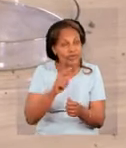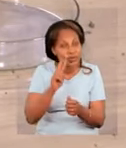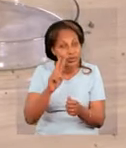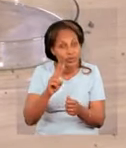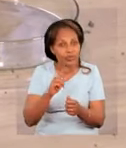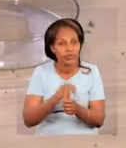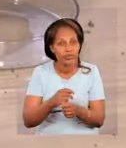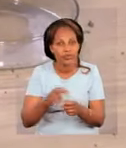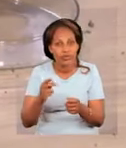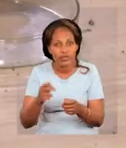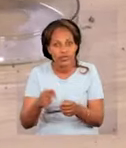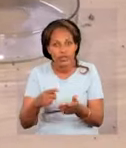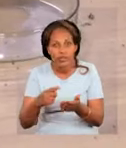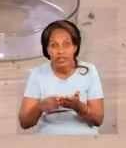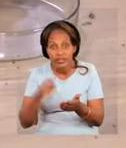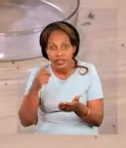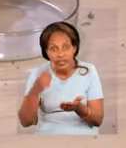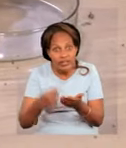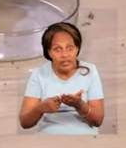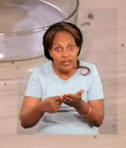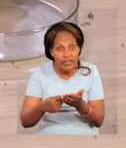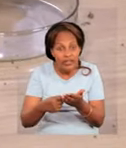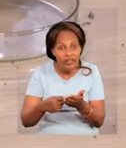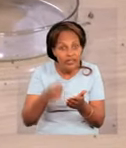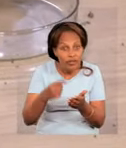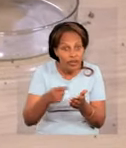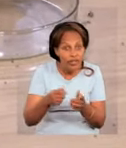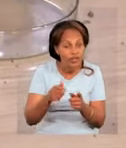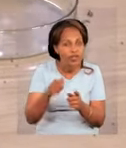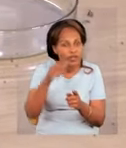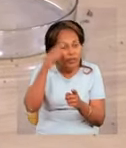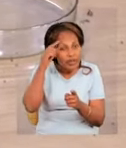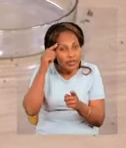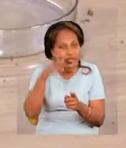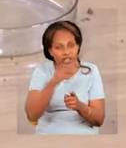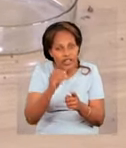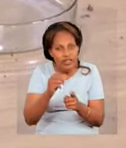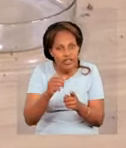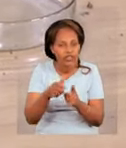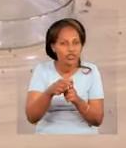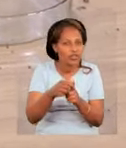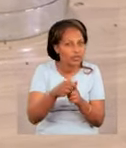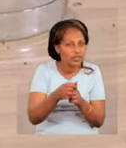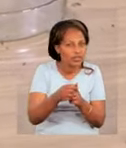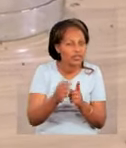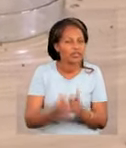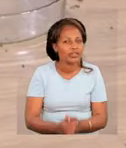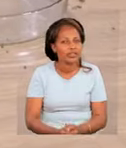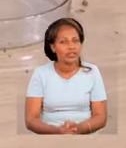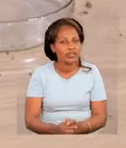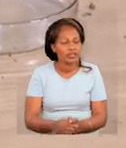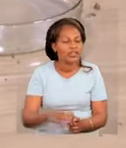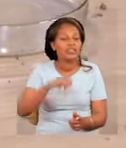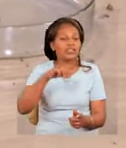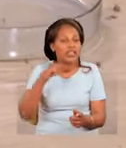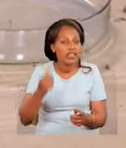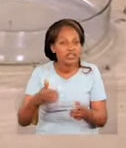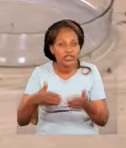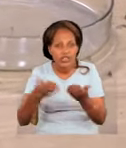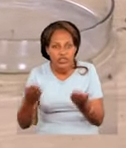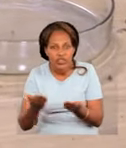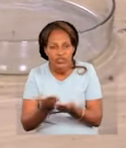You mean these ones? These are beans and chickpeas. Okay. And the other seeds?